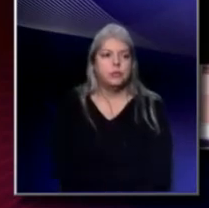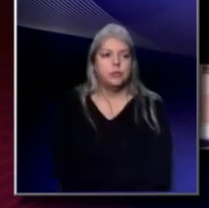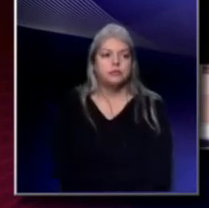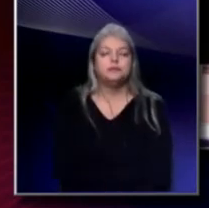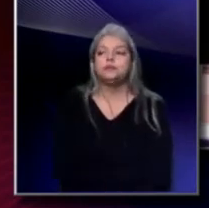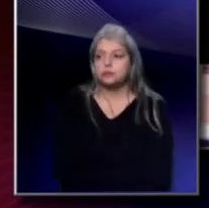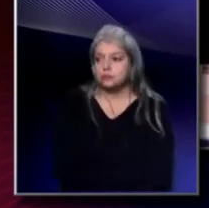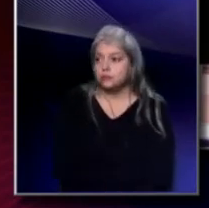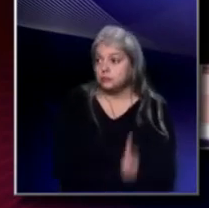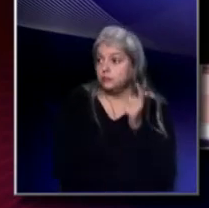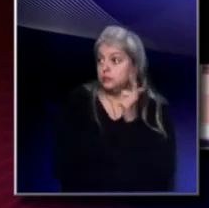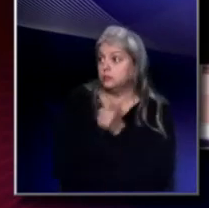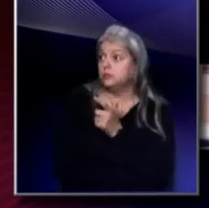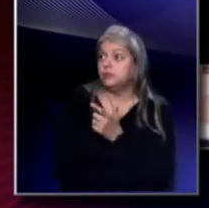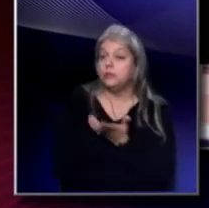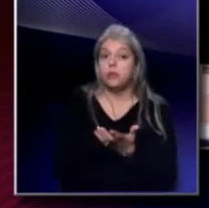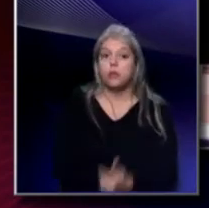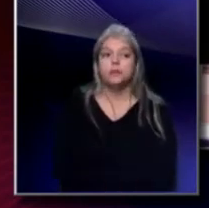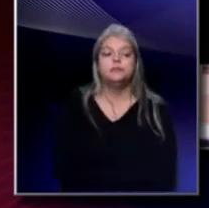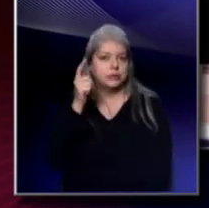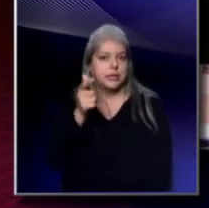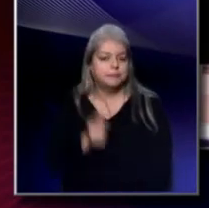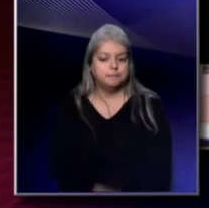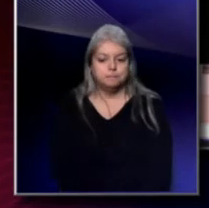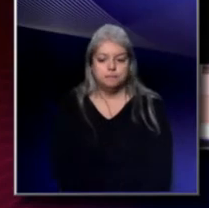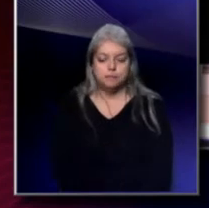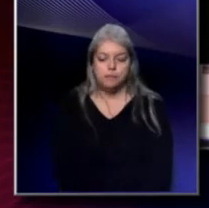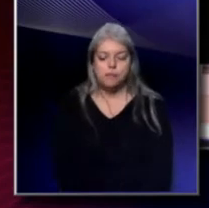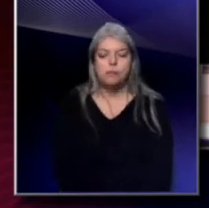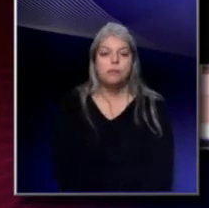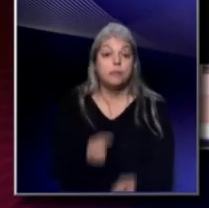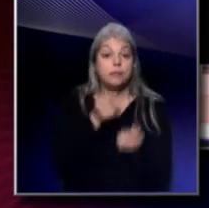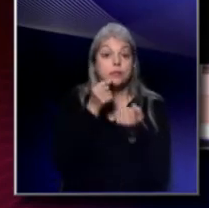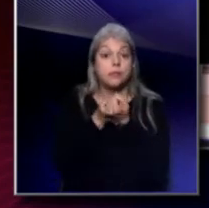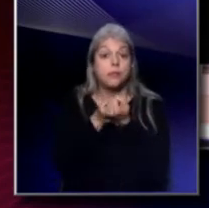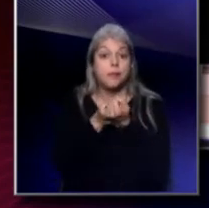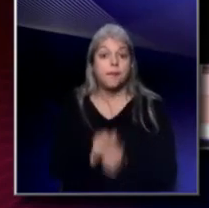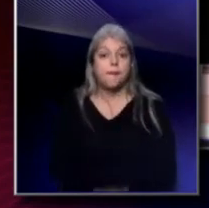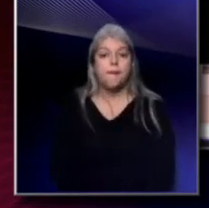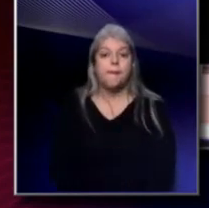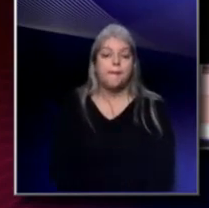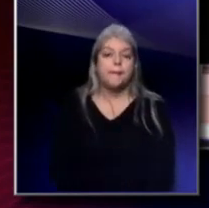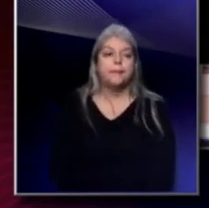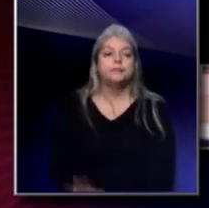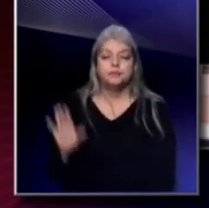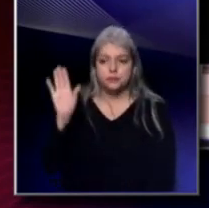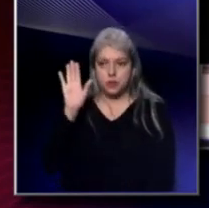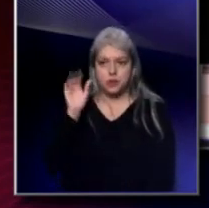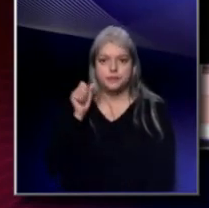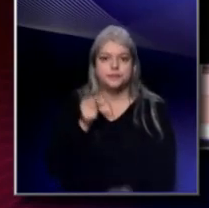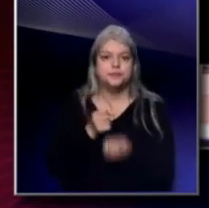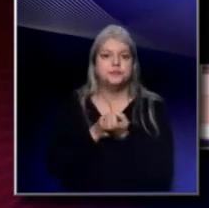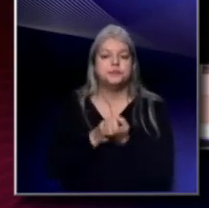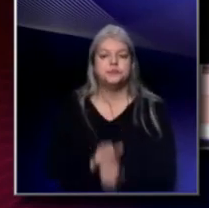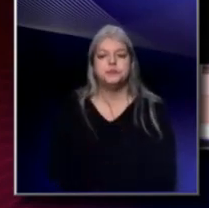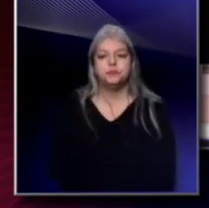Great, do we have a second? Second. All in favor say aye. Aye. Aye.